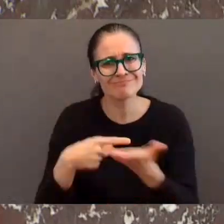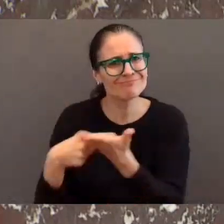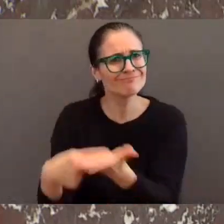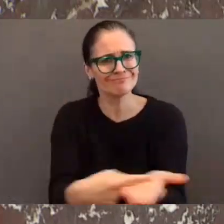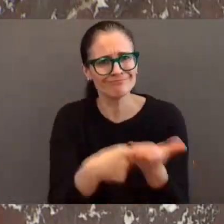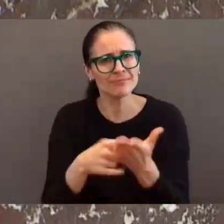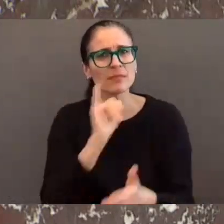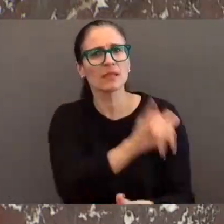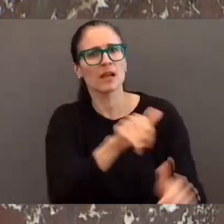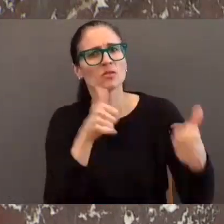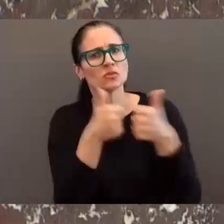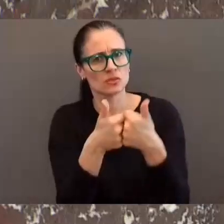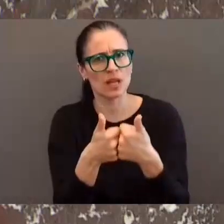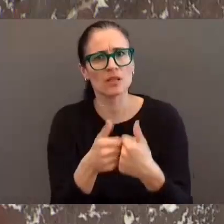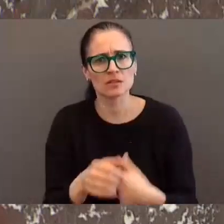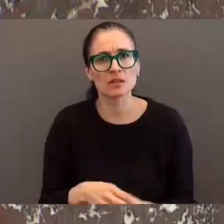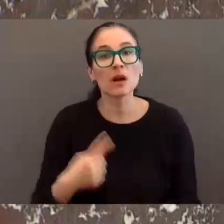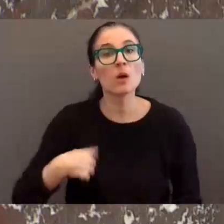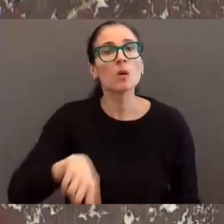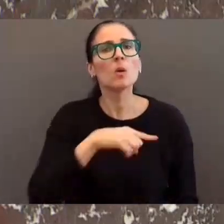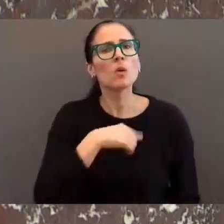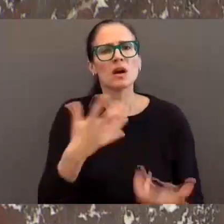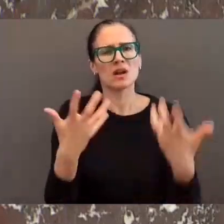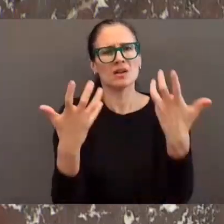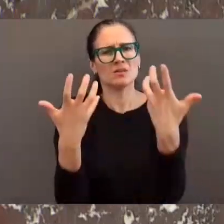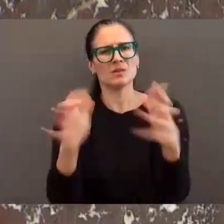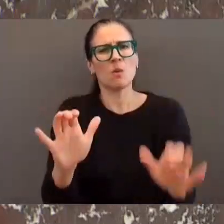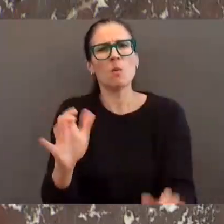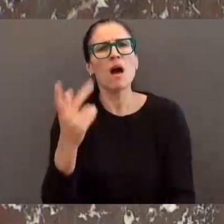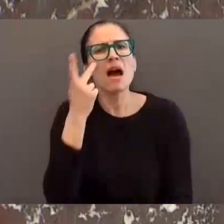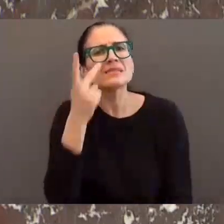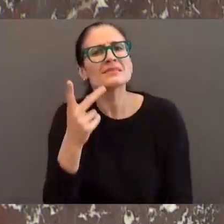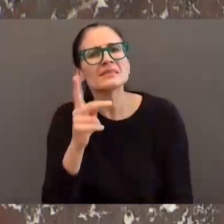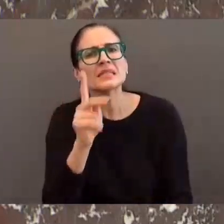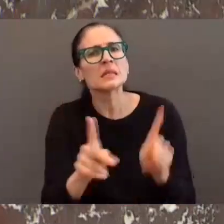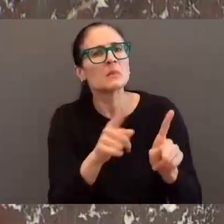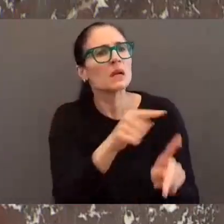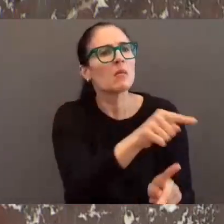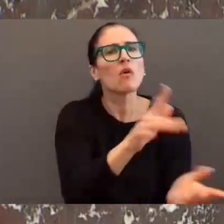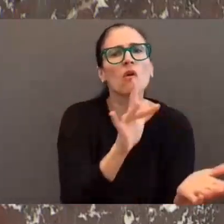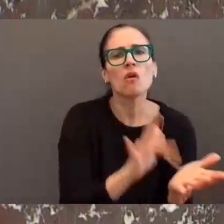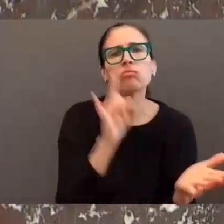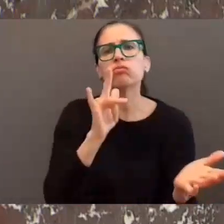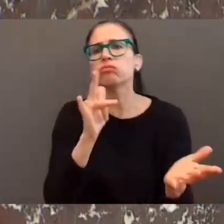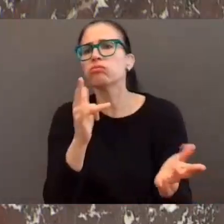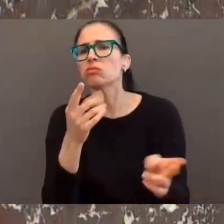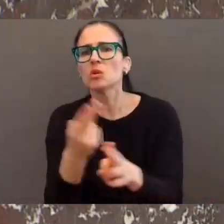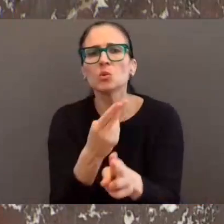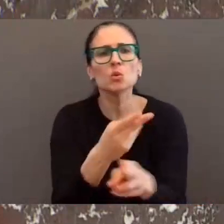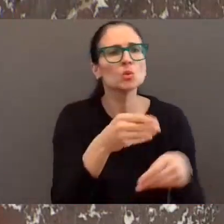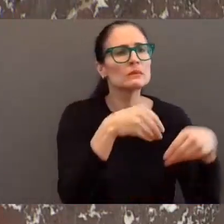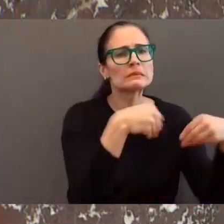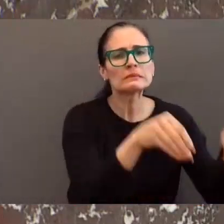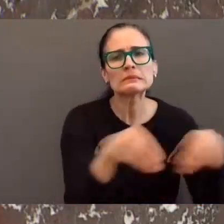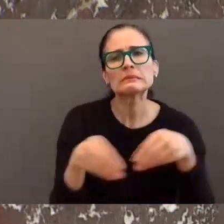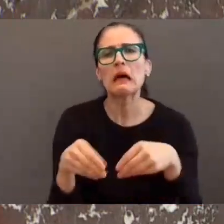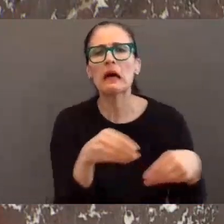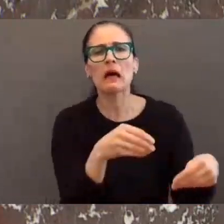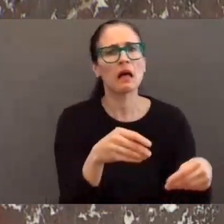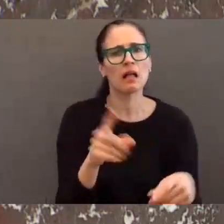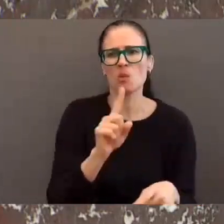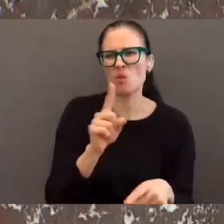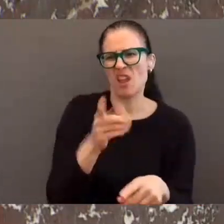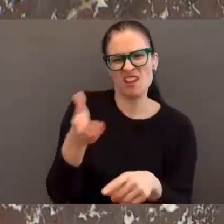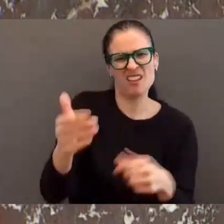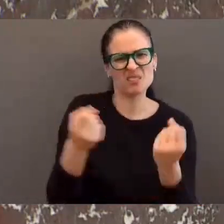are preying on vulnerable people in supportive housing, outside of supportive housing, on our streets, and we'll continue to work with law enforcement to ensure that doesn't happen.